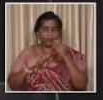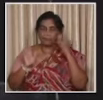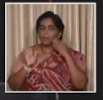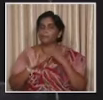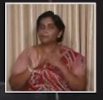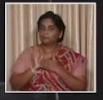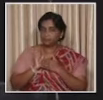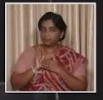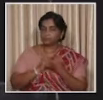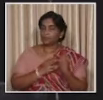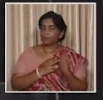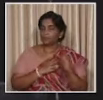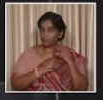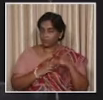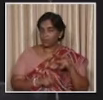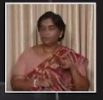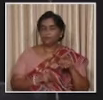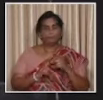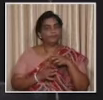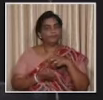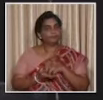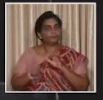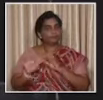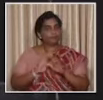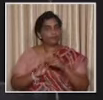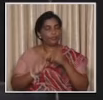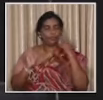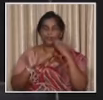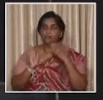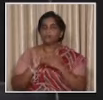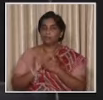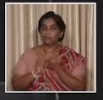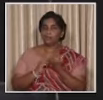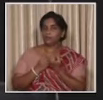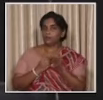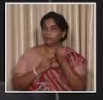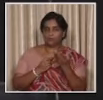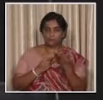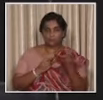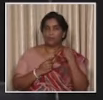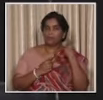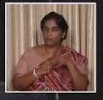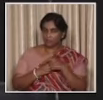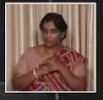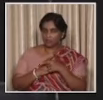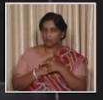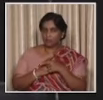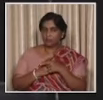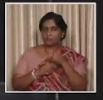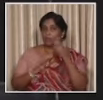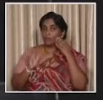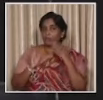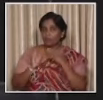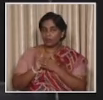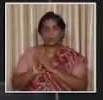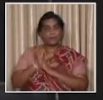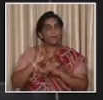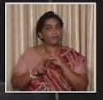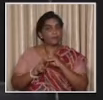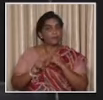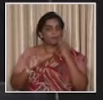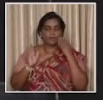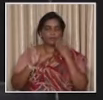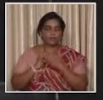governments not being equipped to deal with this matter. So we are coming to a consensus on that. And Honourable Member, I would just like to remind